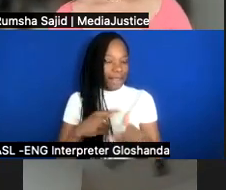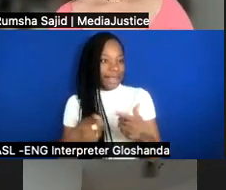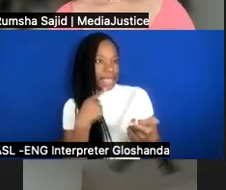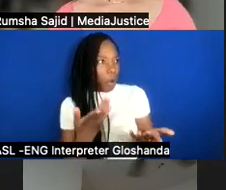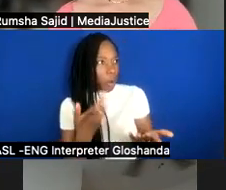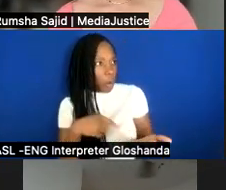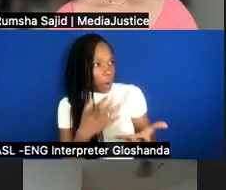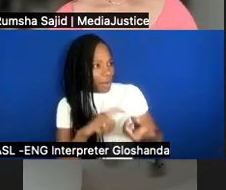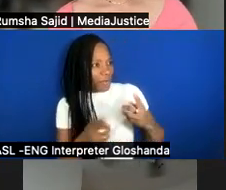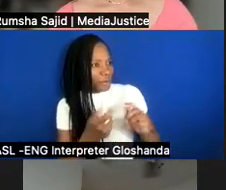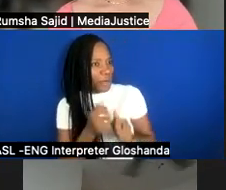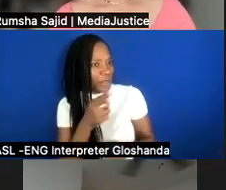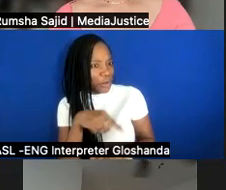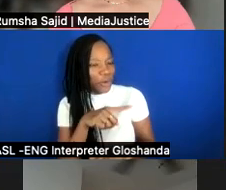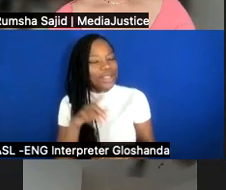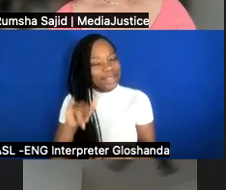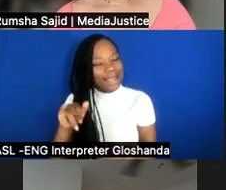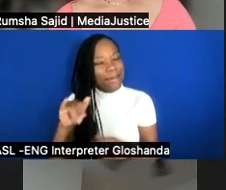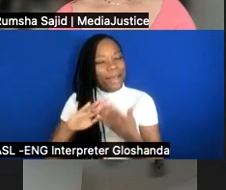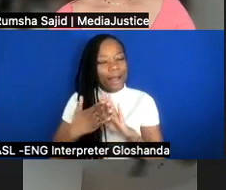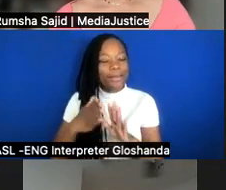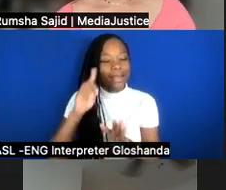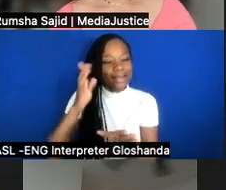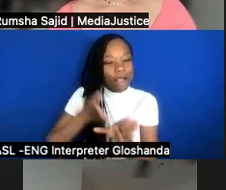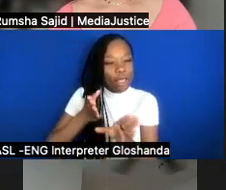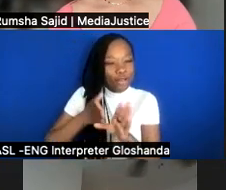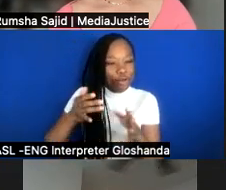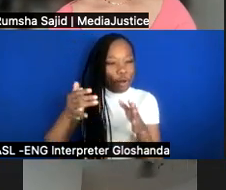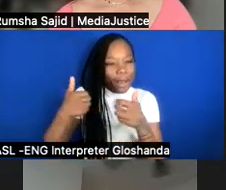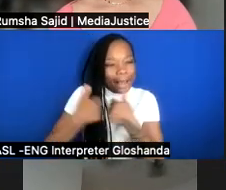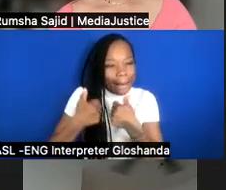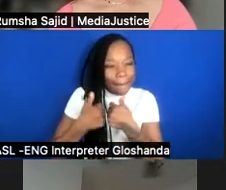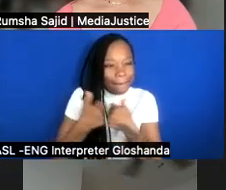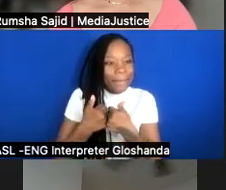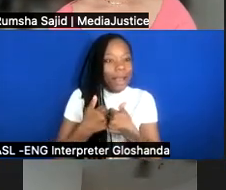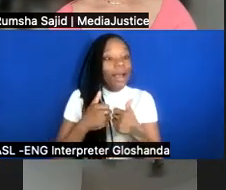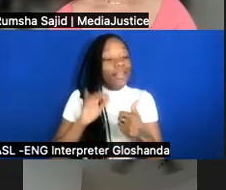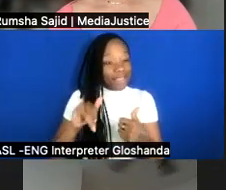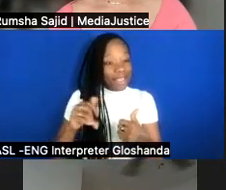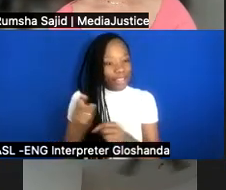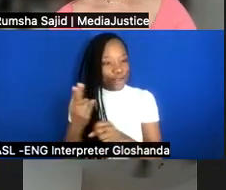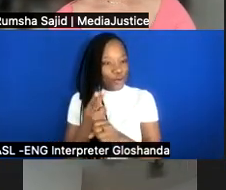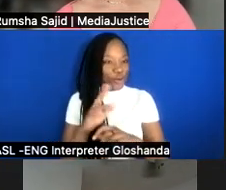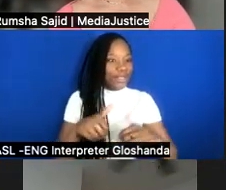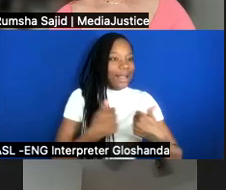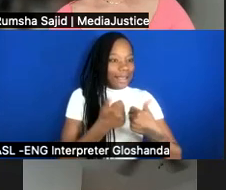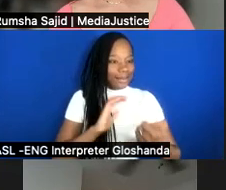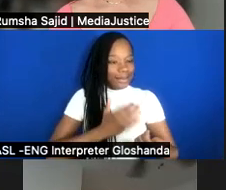y'all. And it's a way to psychologically like play with people's mind, play with our